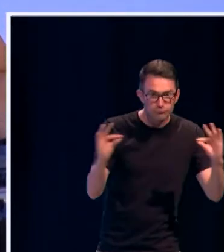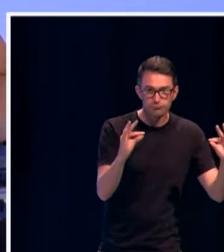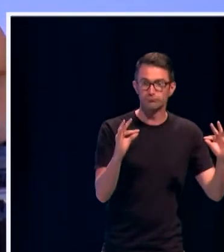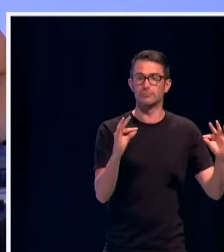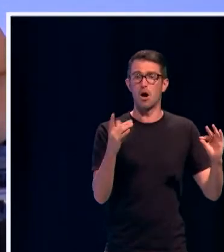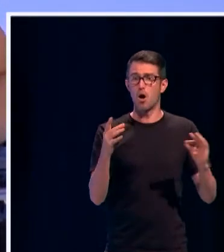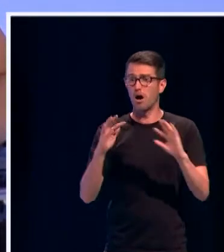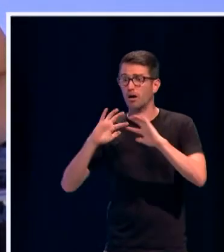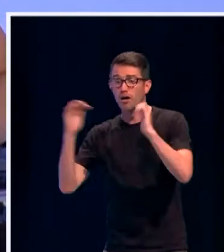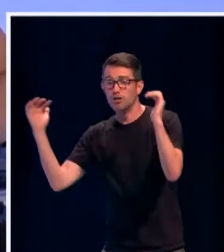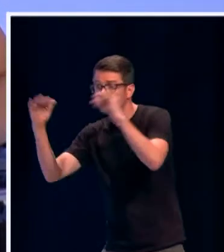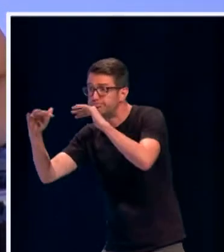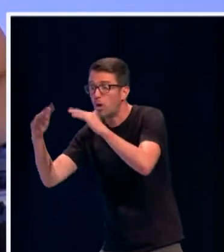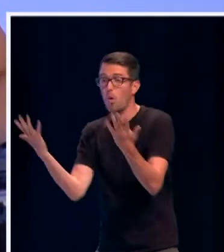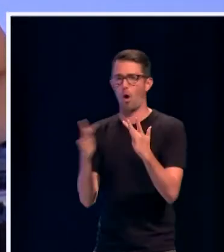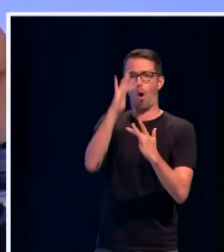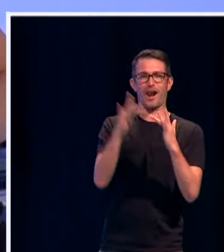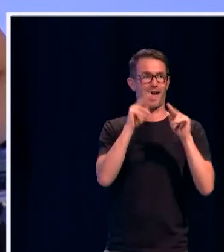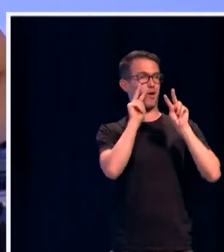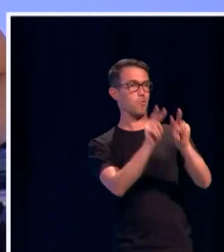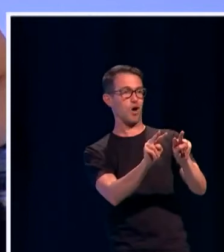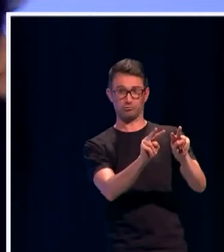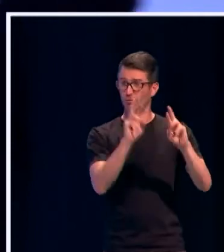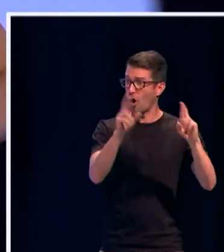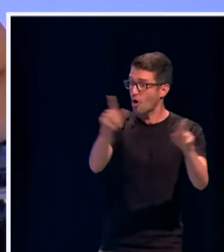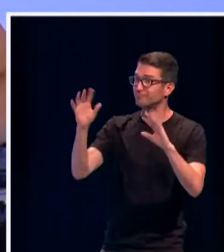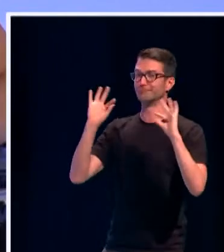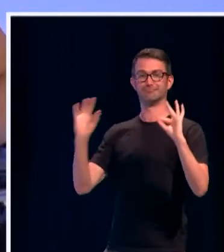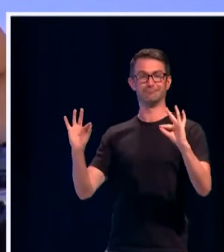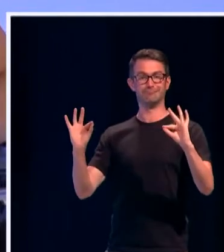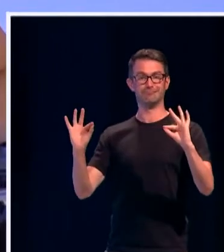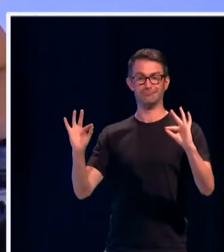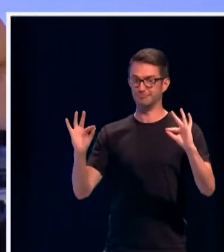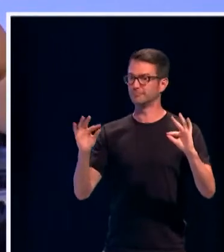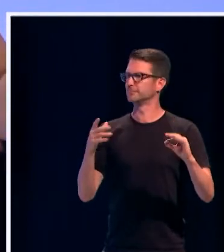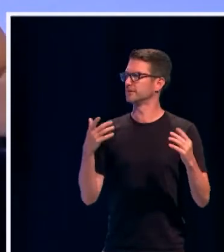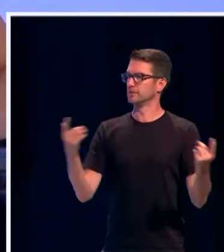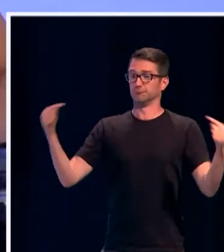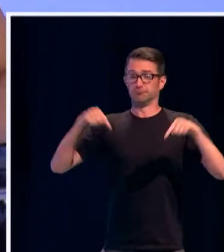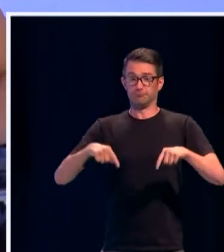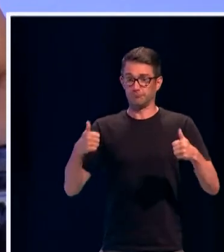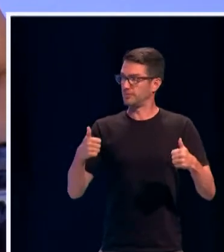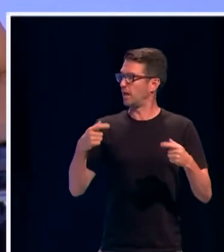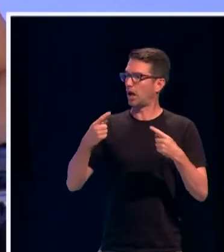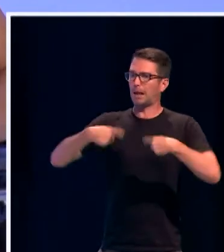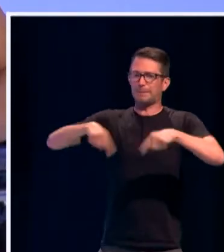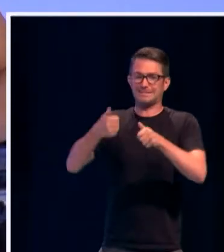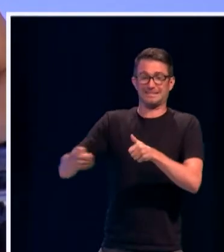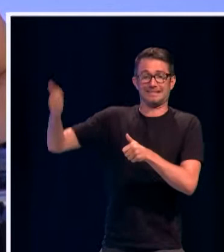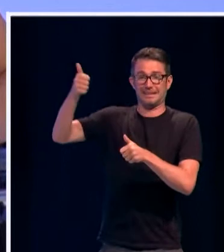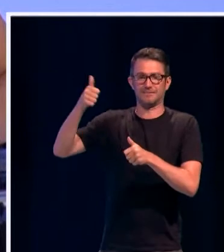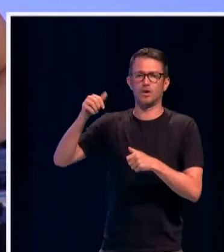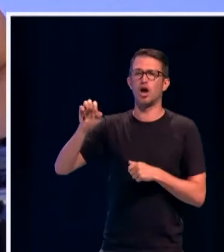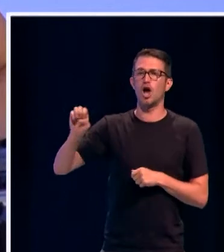is Nadia Haddad. I'm a member of the Executive Committee of the European Network of Independent Living, and I'm here representing the